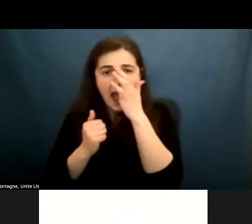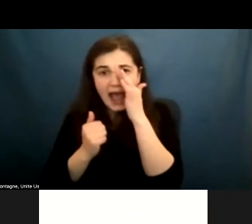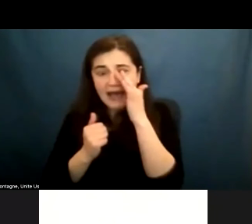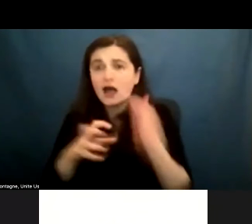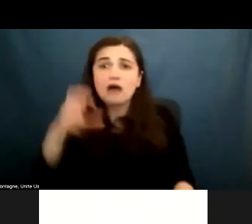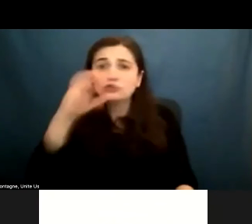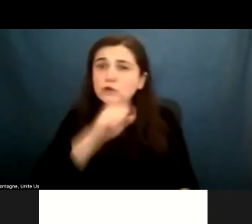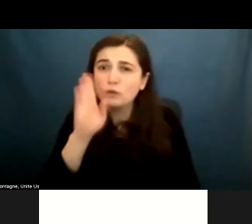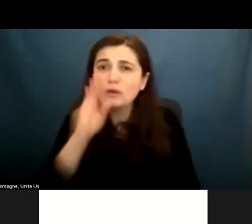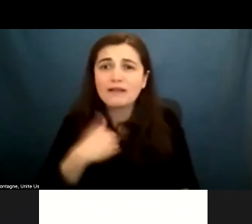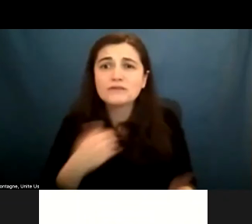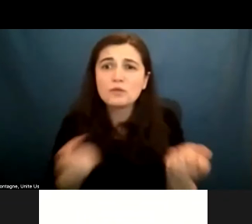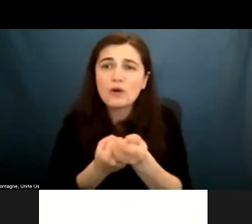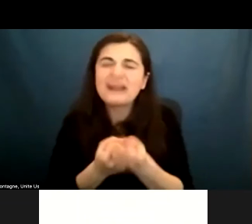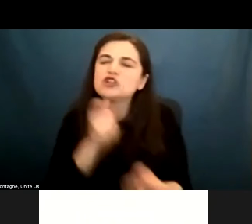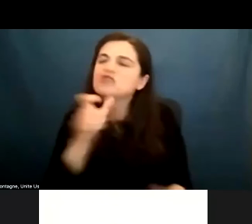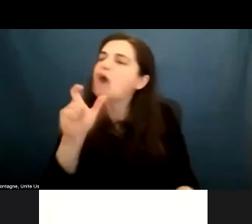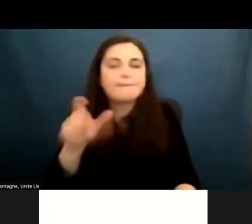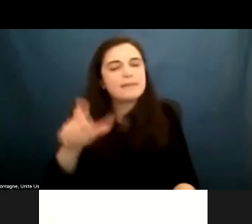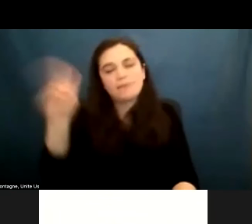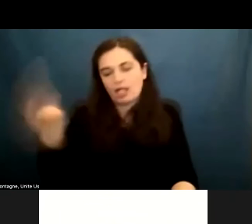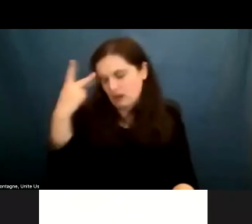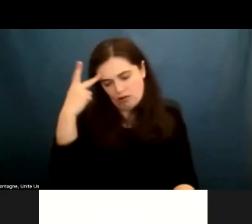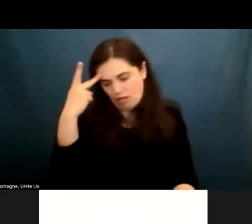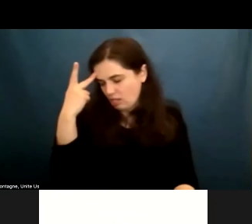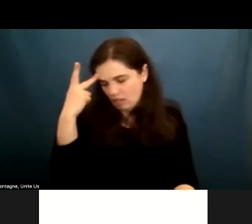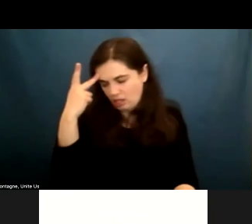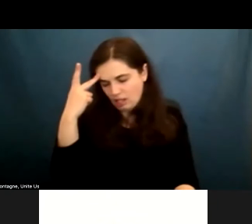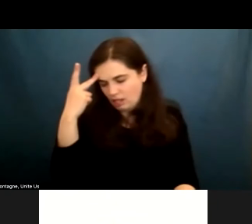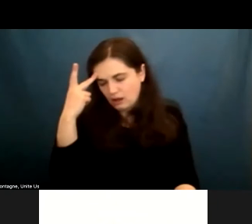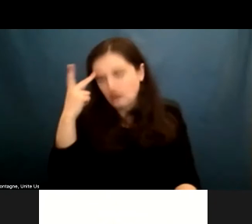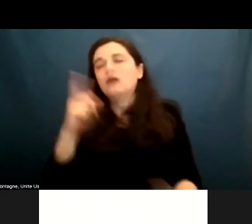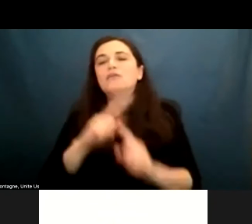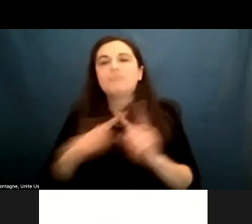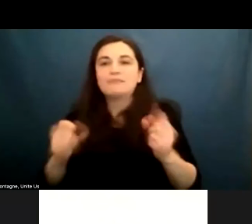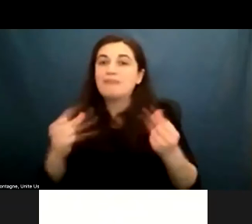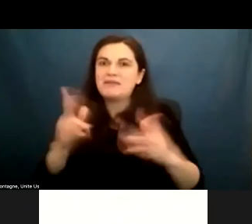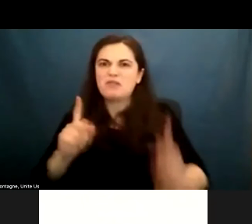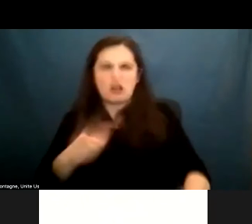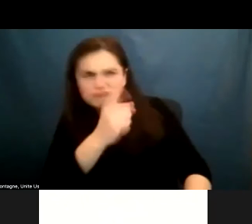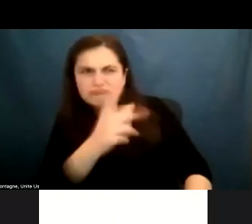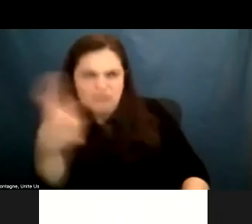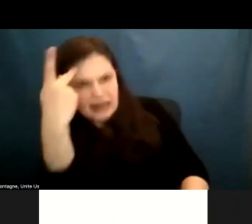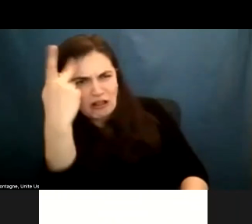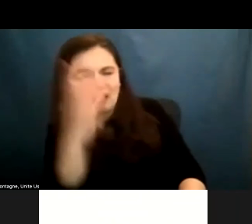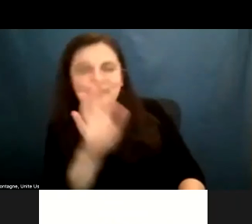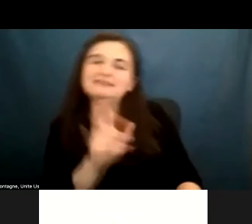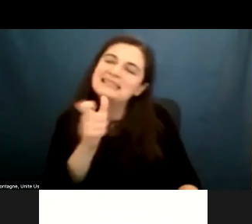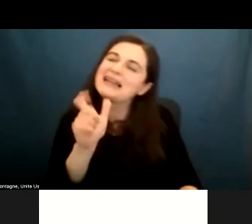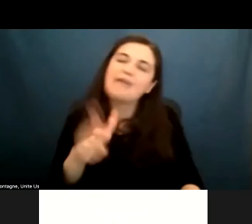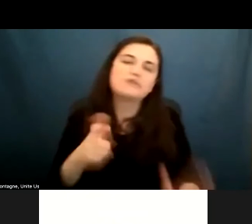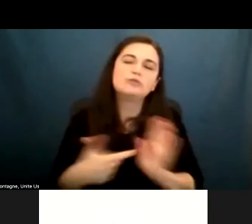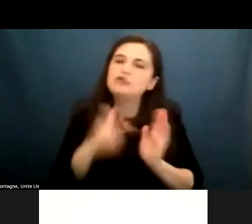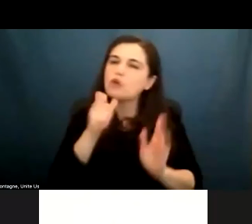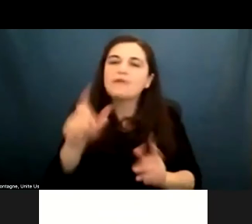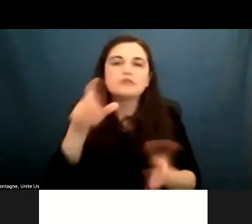shouldn't be political. And I think a lot of people are very frightened to speak up about that. So it doesn't necessarily have to be putting your name in the newspaper